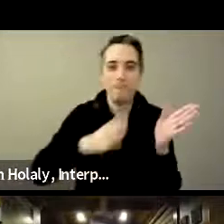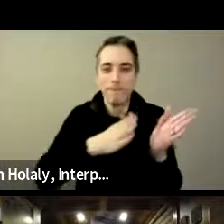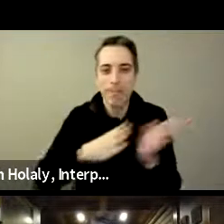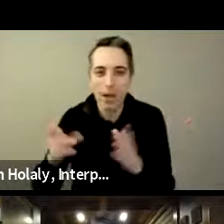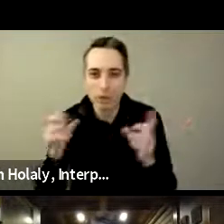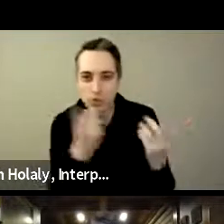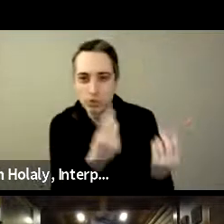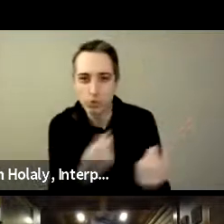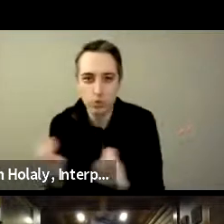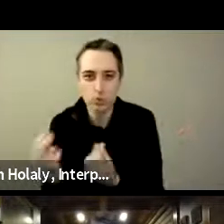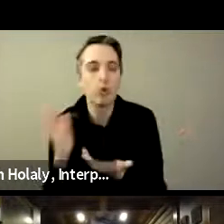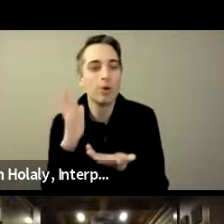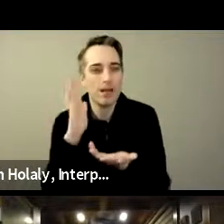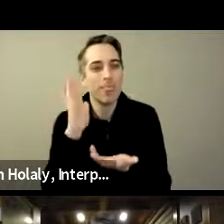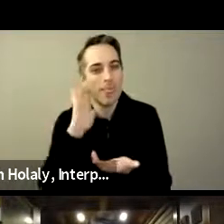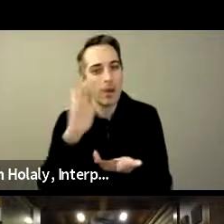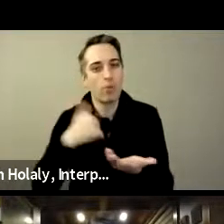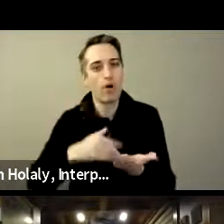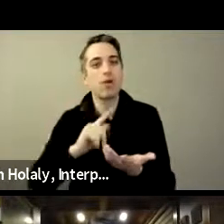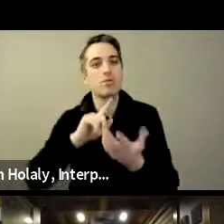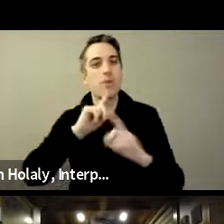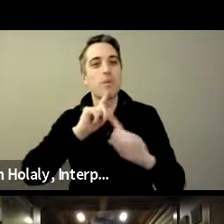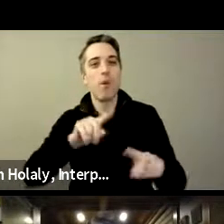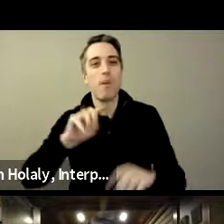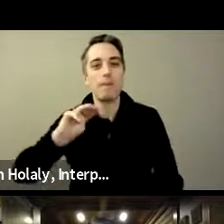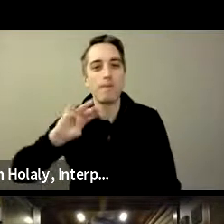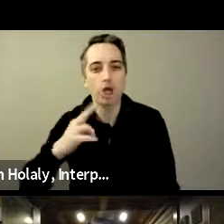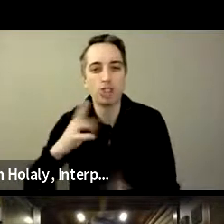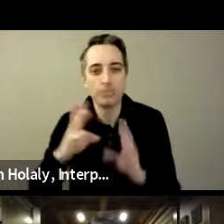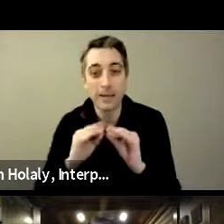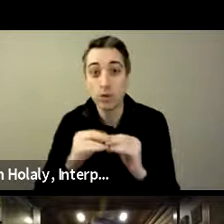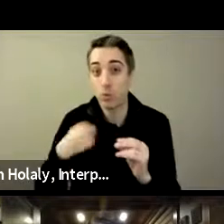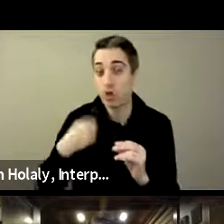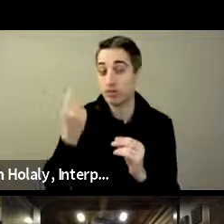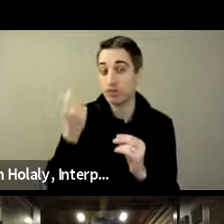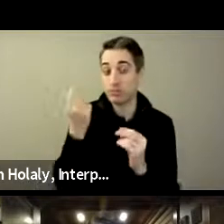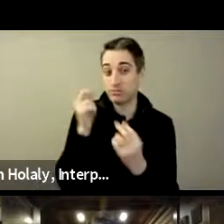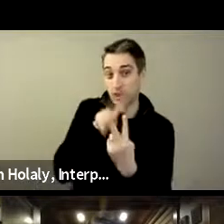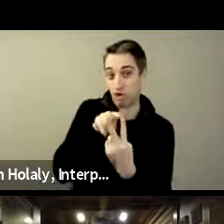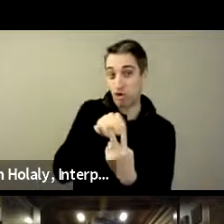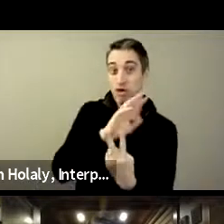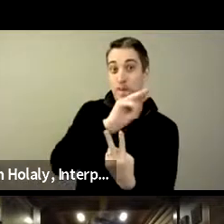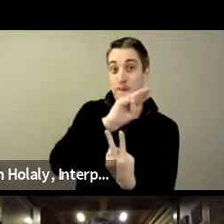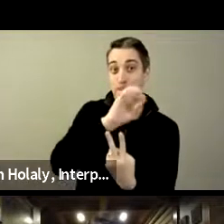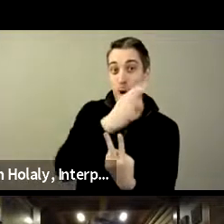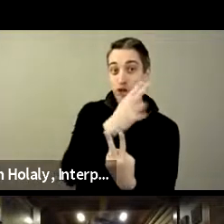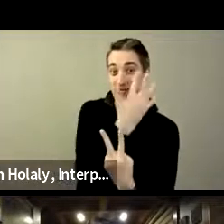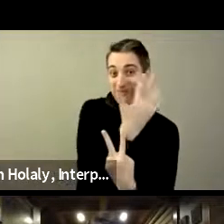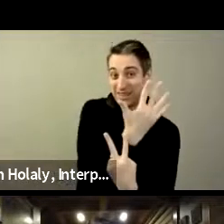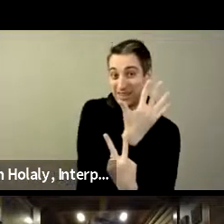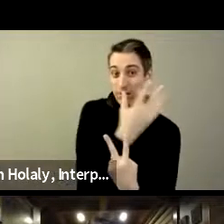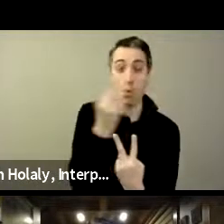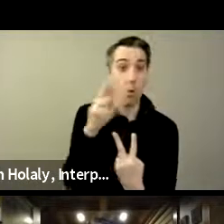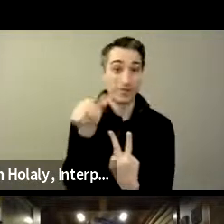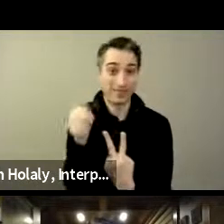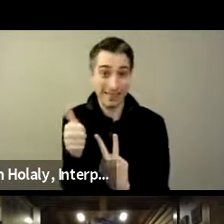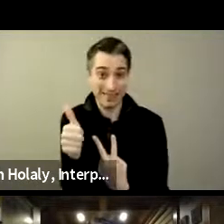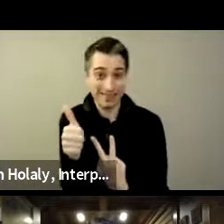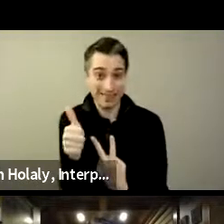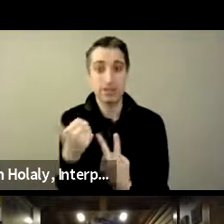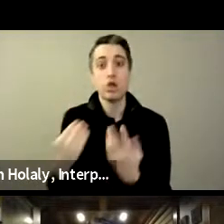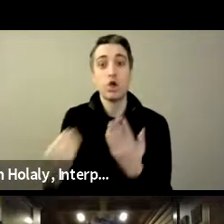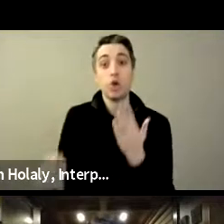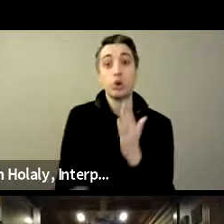March meeting. The dates we were looking at are March 5th or March 10th. And since we've already had the new